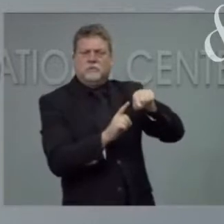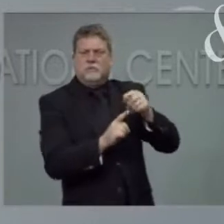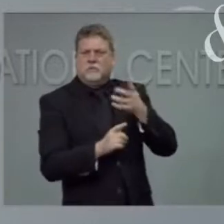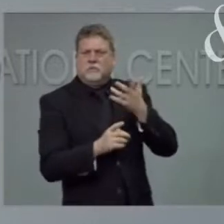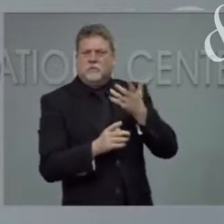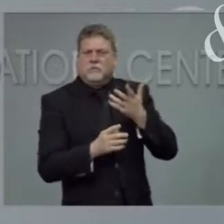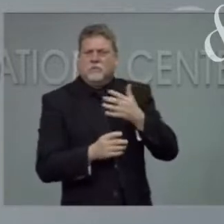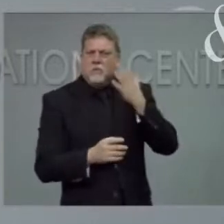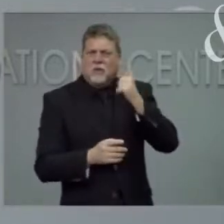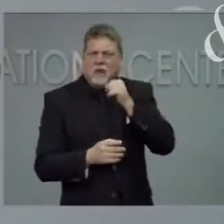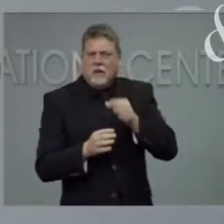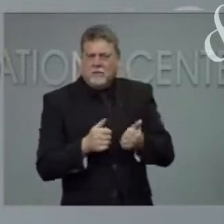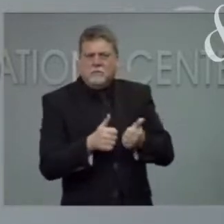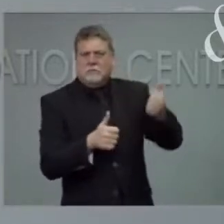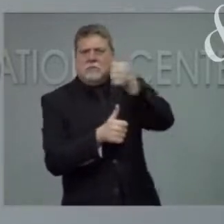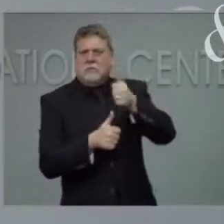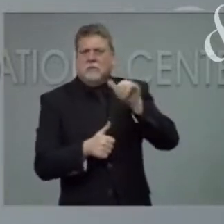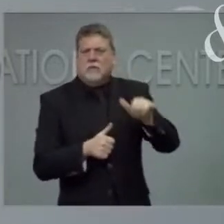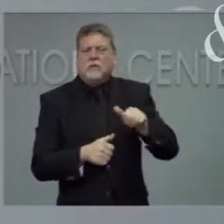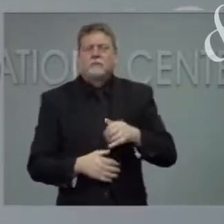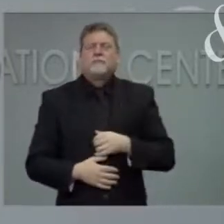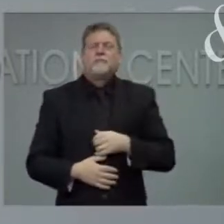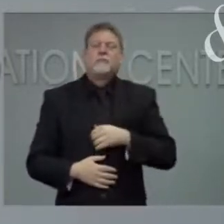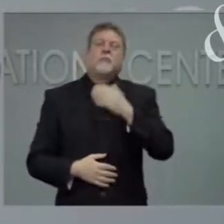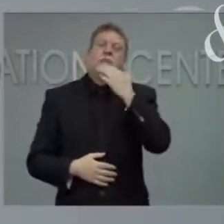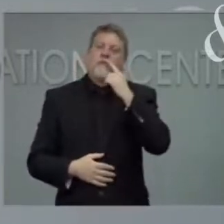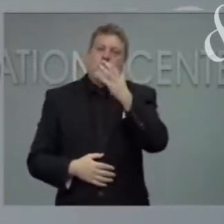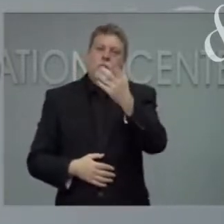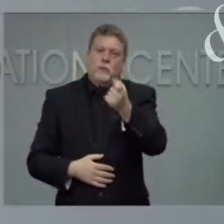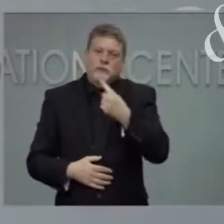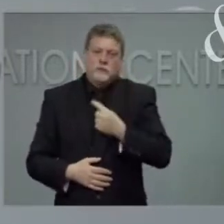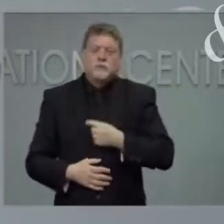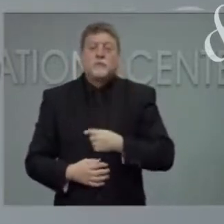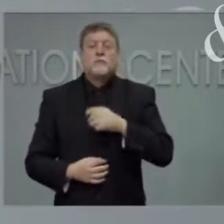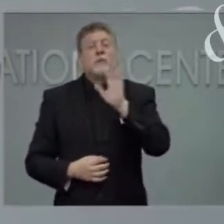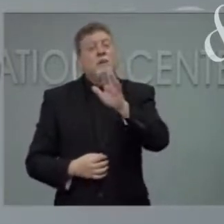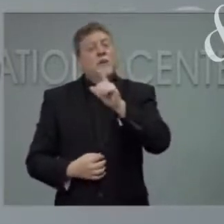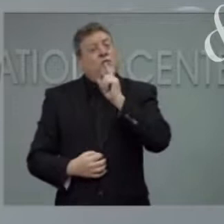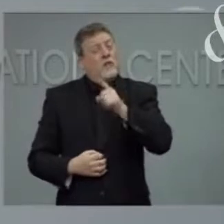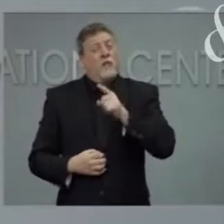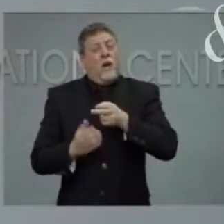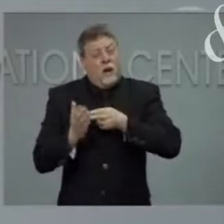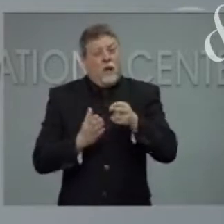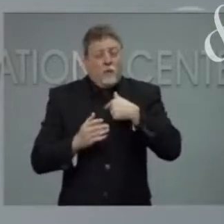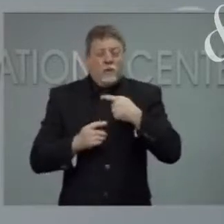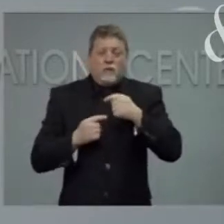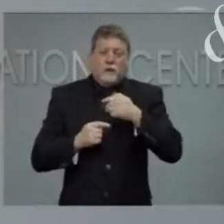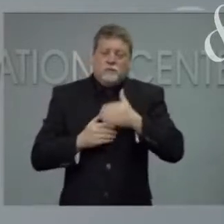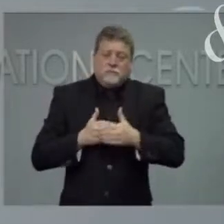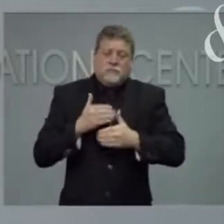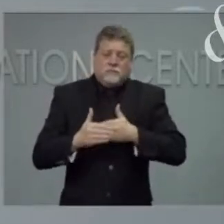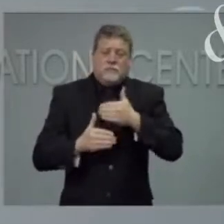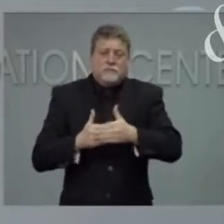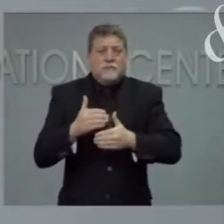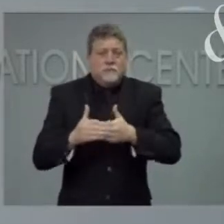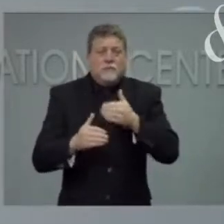Thanks, Rose. As you know, we've moved through vaccinations in a couple of ways. We want to make sure that we were capturing those who are at highest